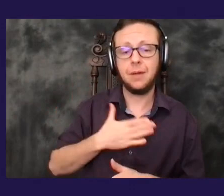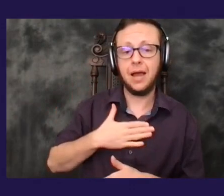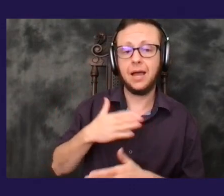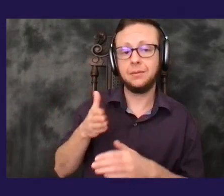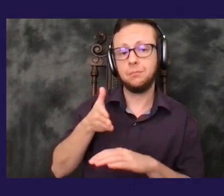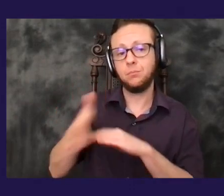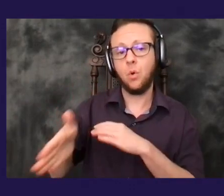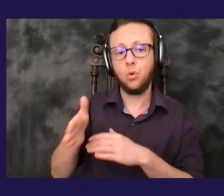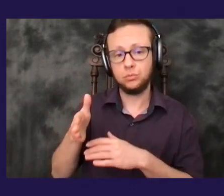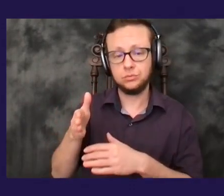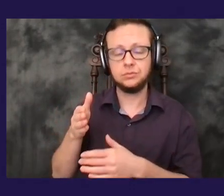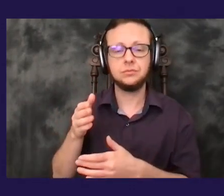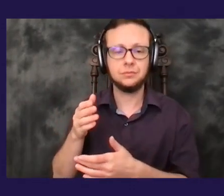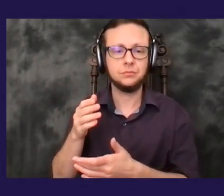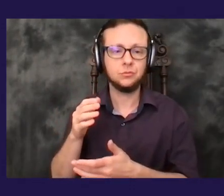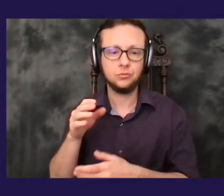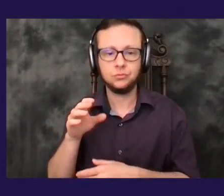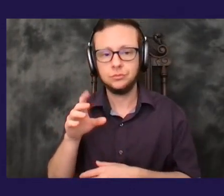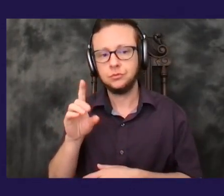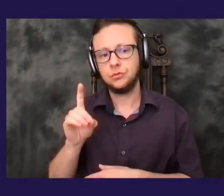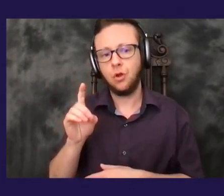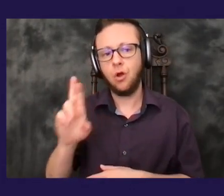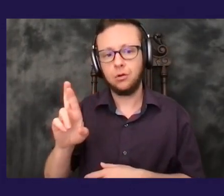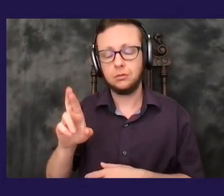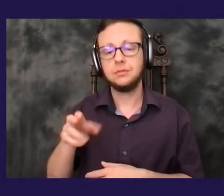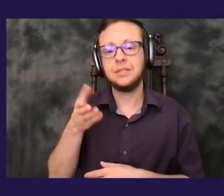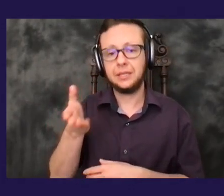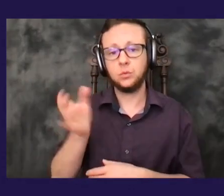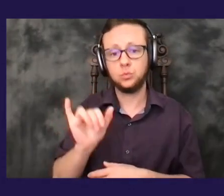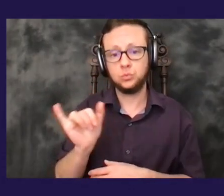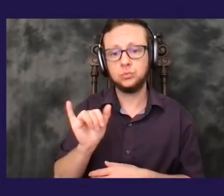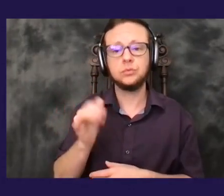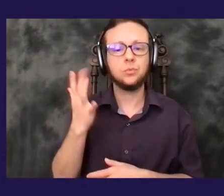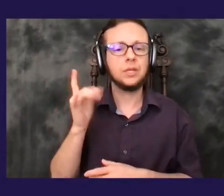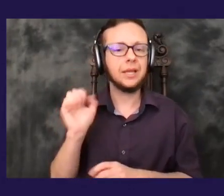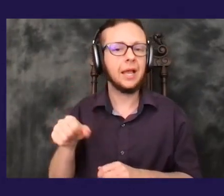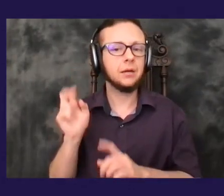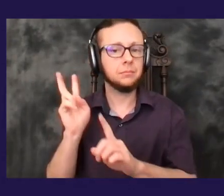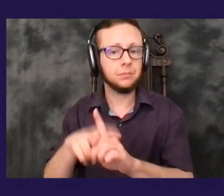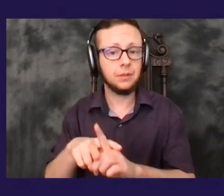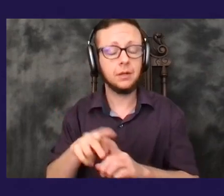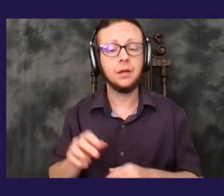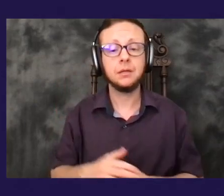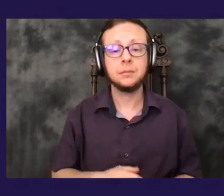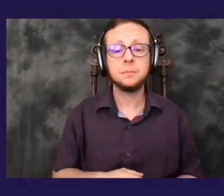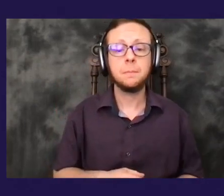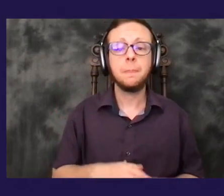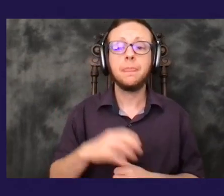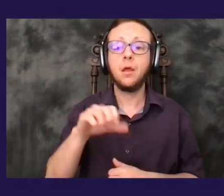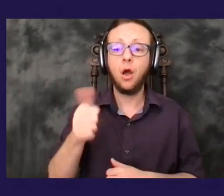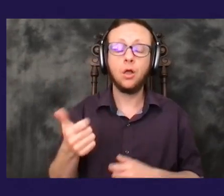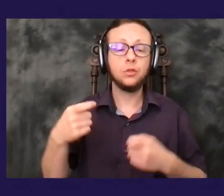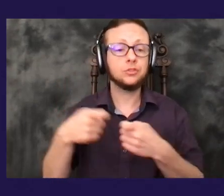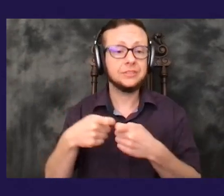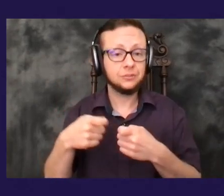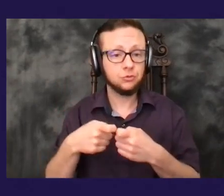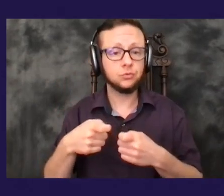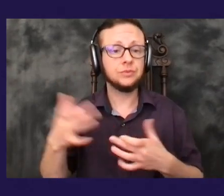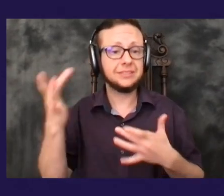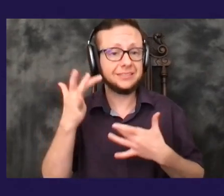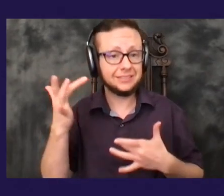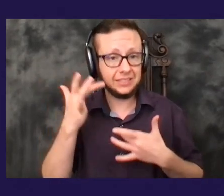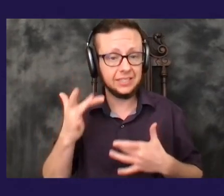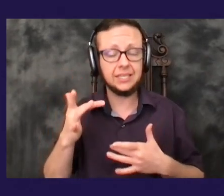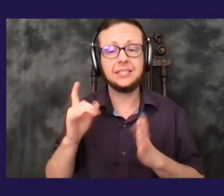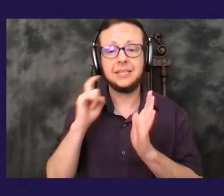they did at Boston Children's Hospital. And that's why I think it can be applied here, because other digital disease detection